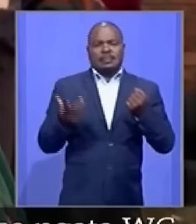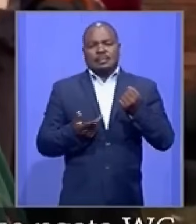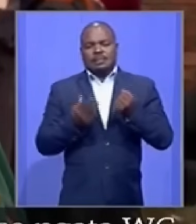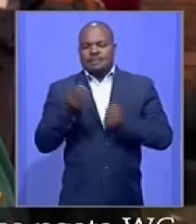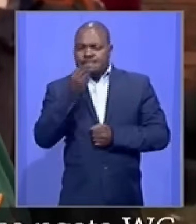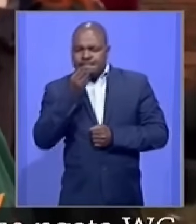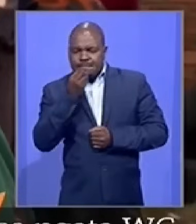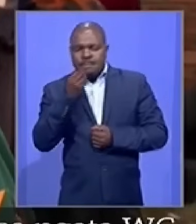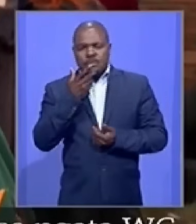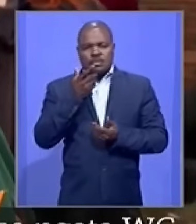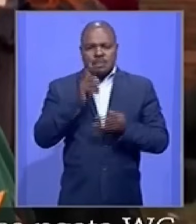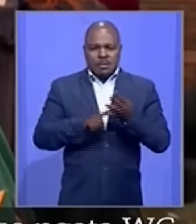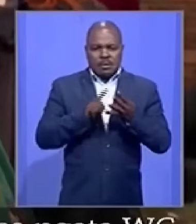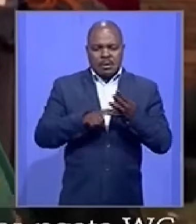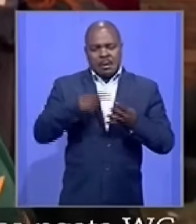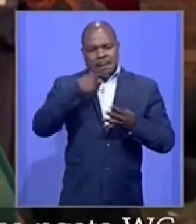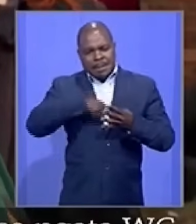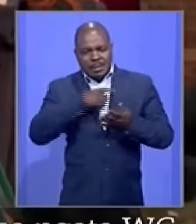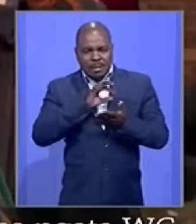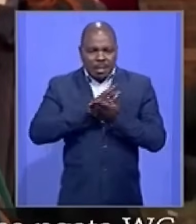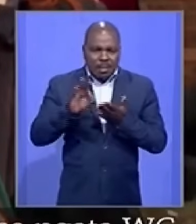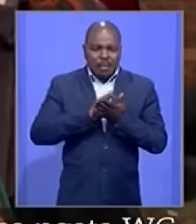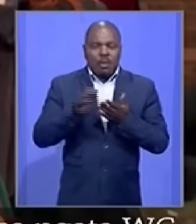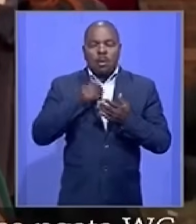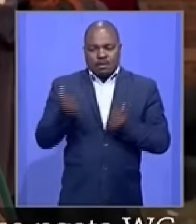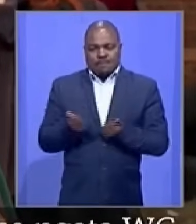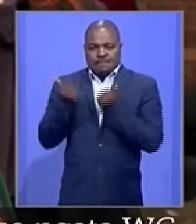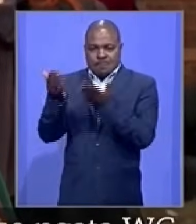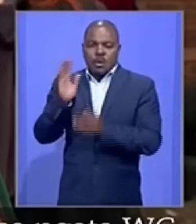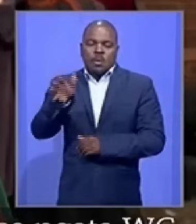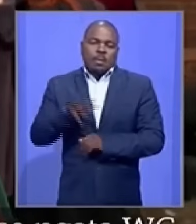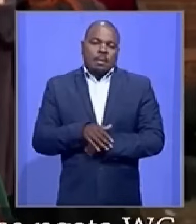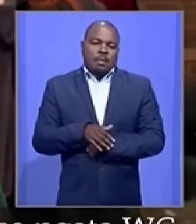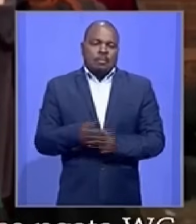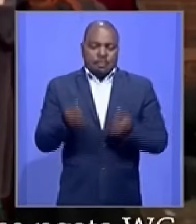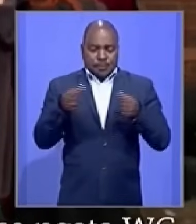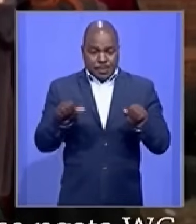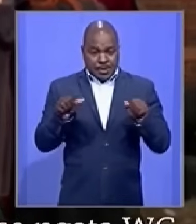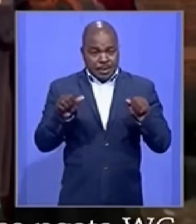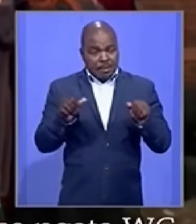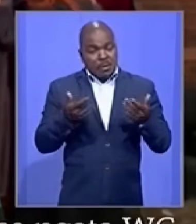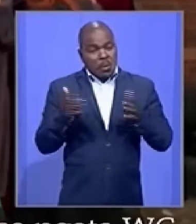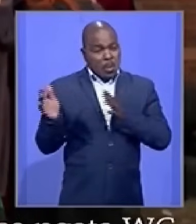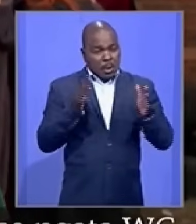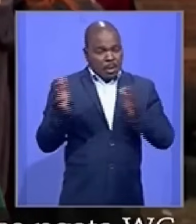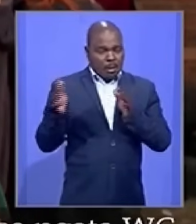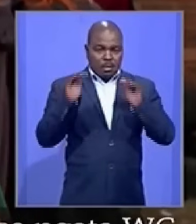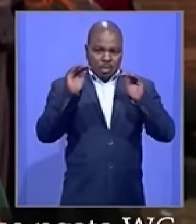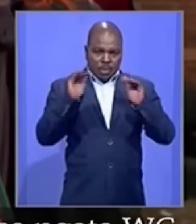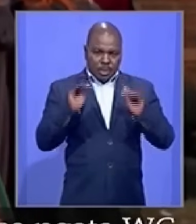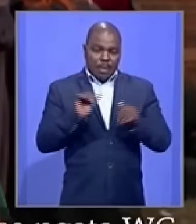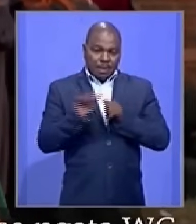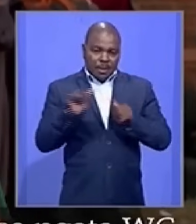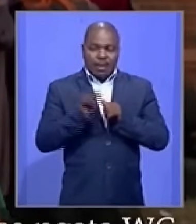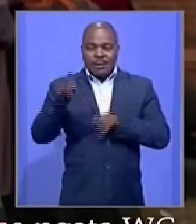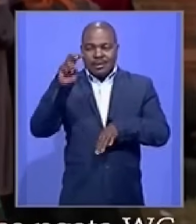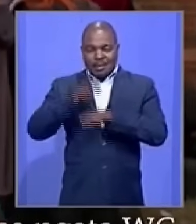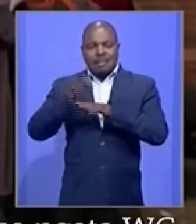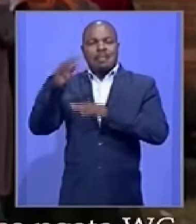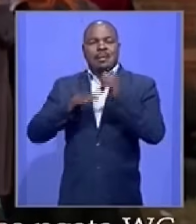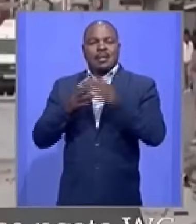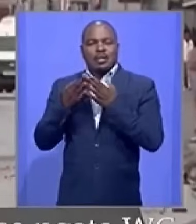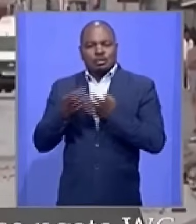hot meals, personal hygiene care items, which we will be providing. And then, of course, once the weather subsides, they will need some building material to rebuild